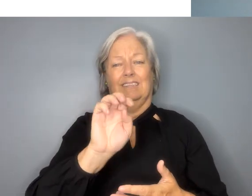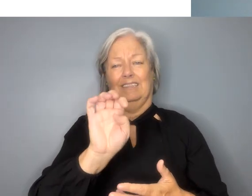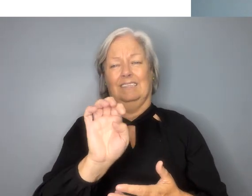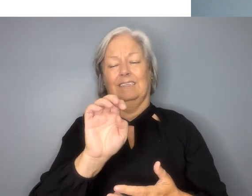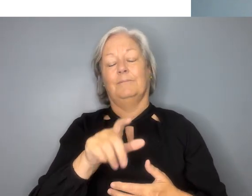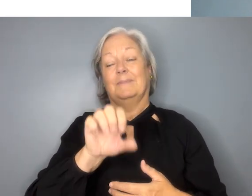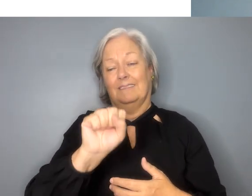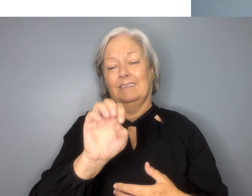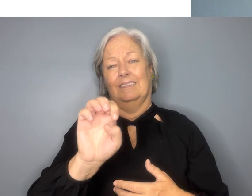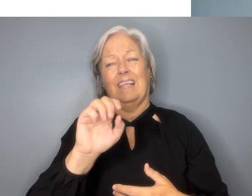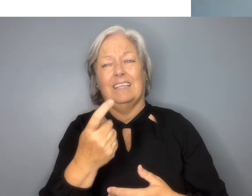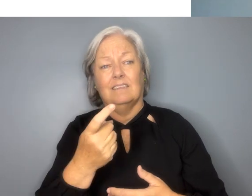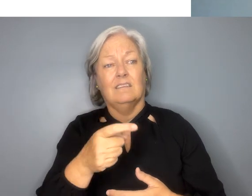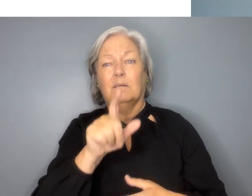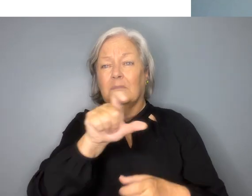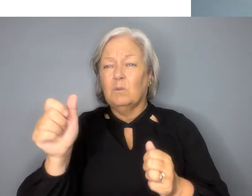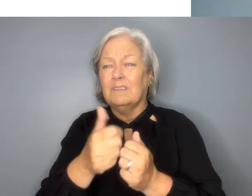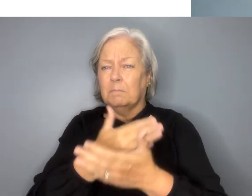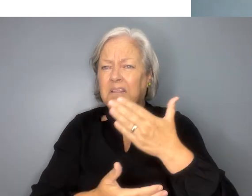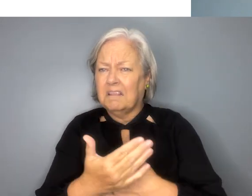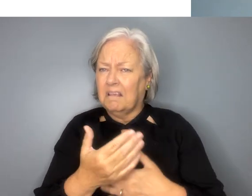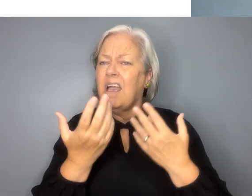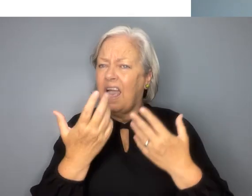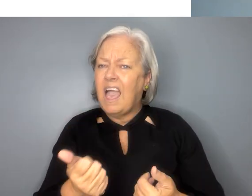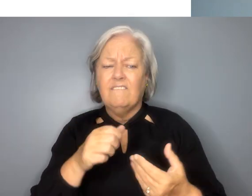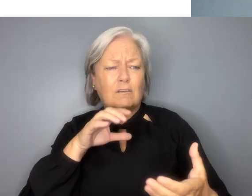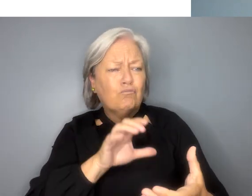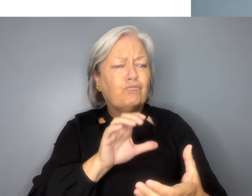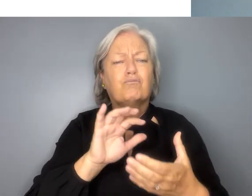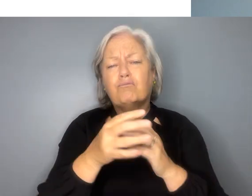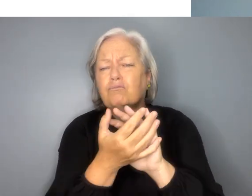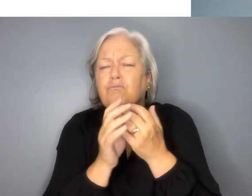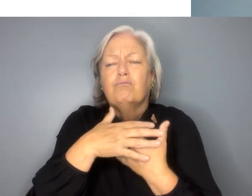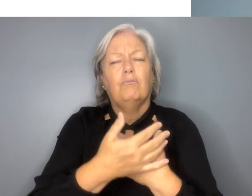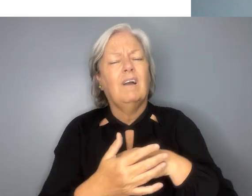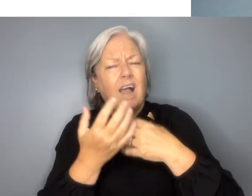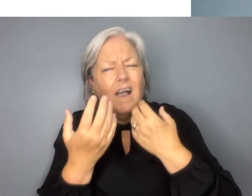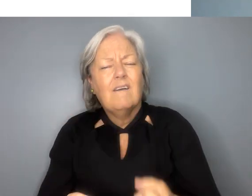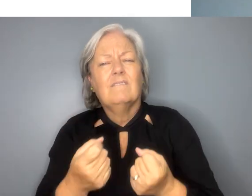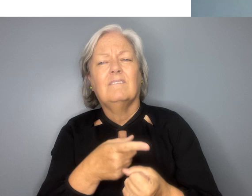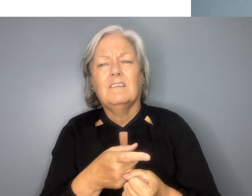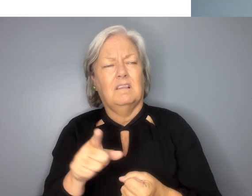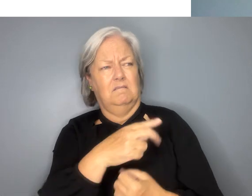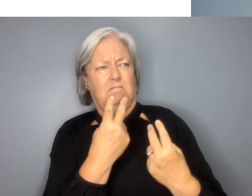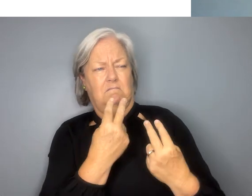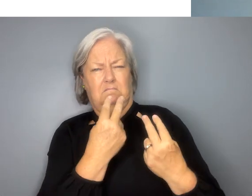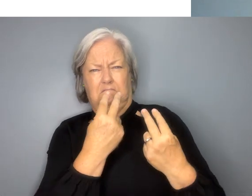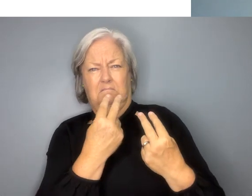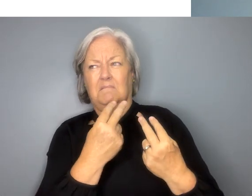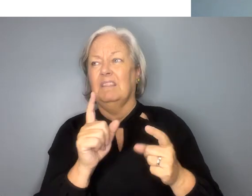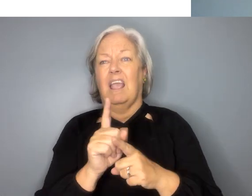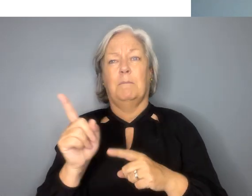the fact that people with disabilities have sex and have sexuality, and that people find it difficult to imagine us